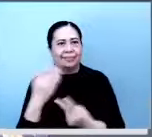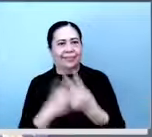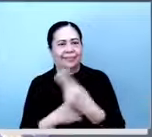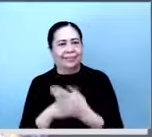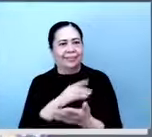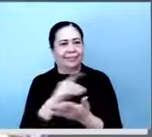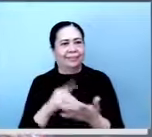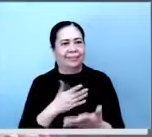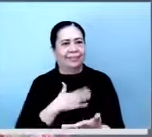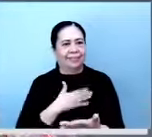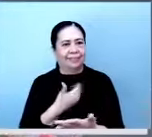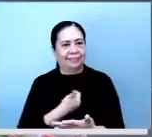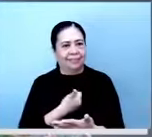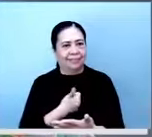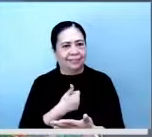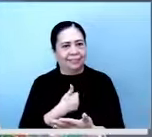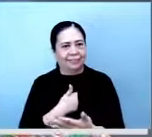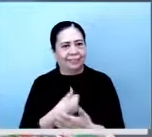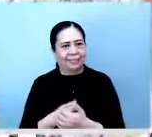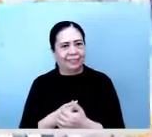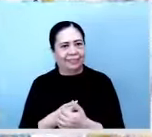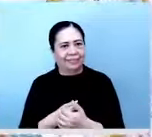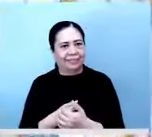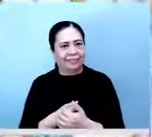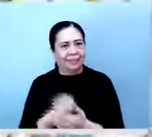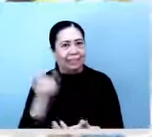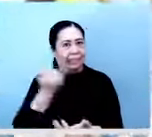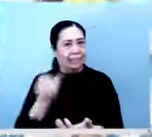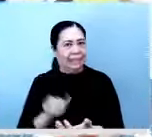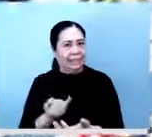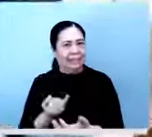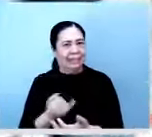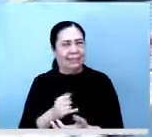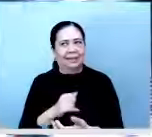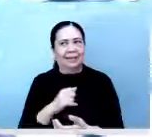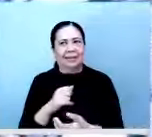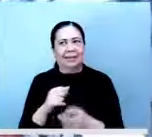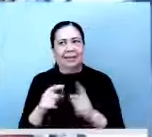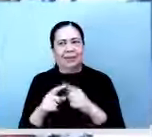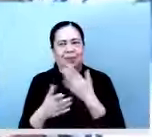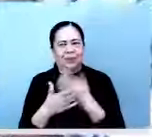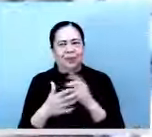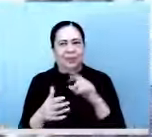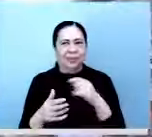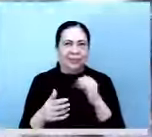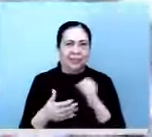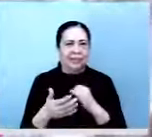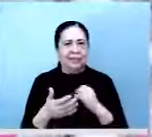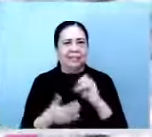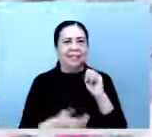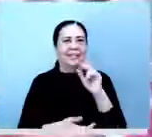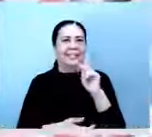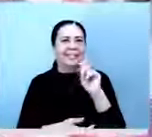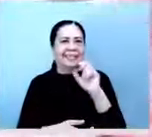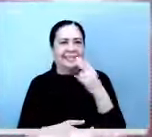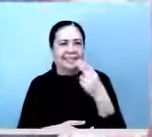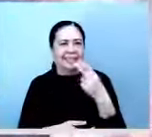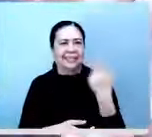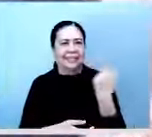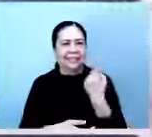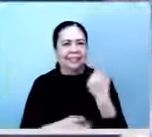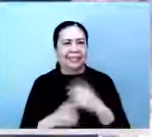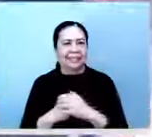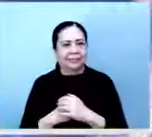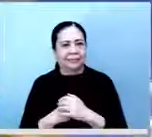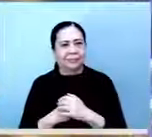it myself. Oh, wow. I'm just okay. sketching. I'm not good at drawing. Okay. But I was just, you know, just sketching up.